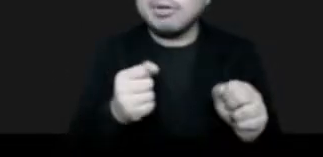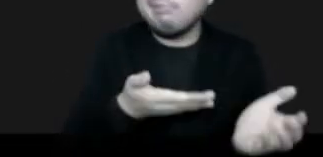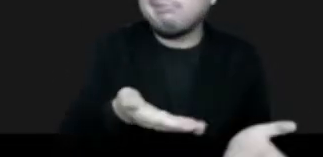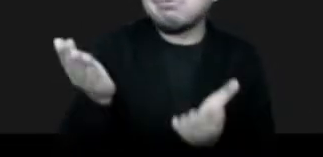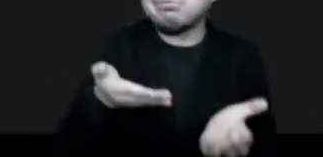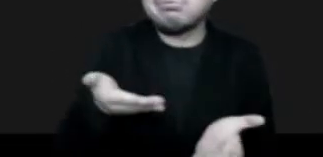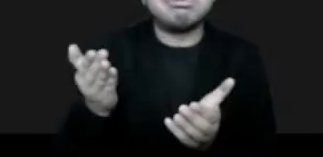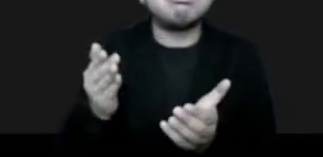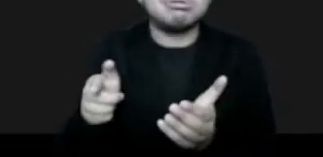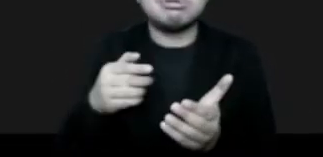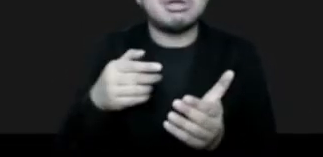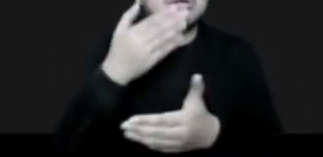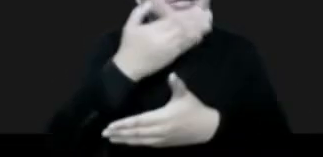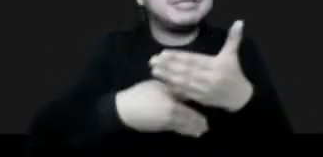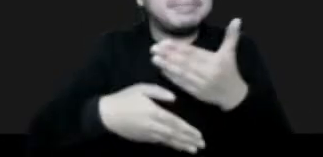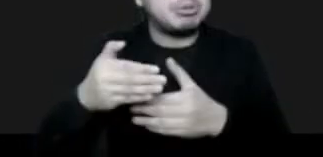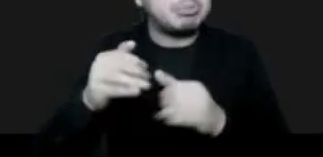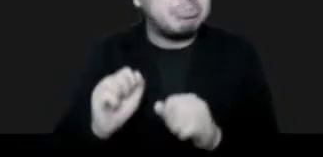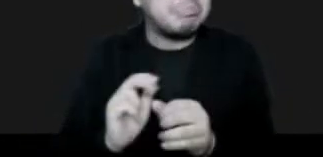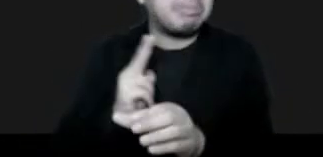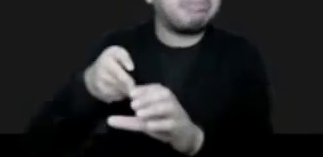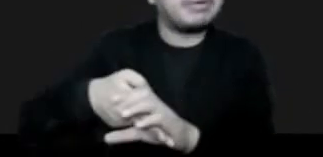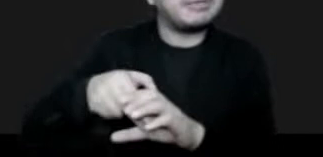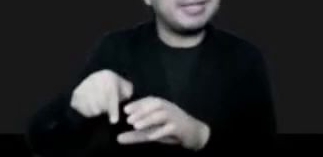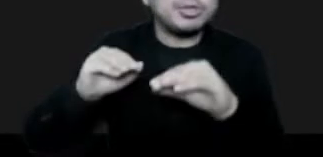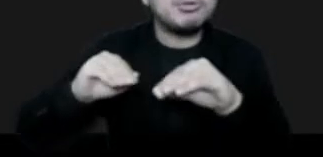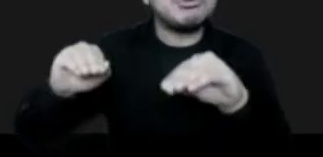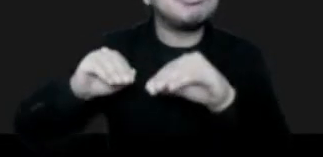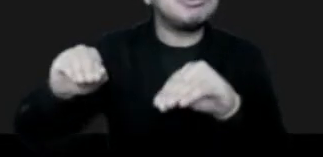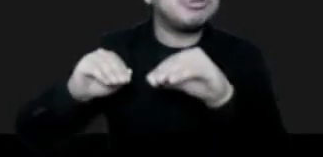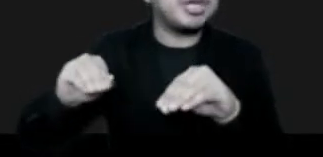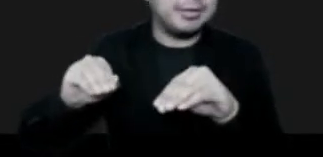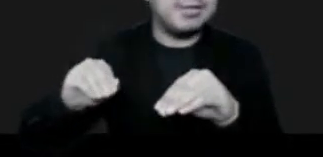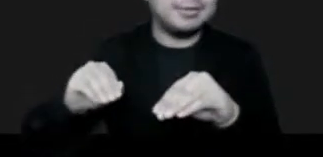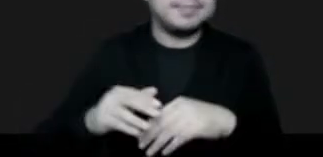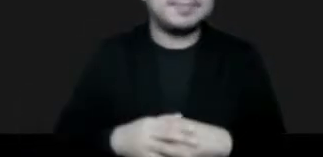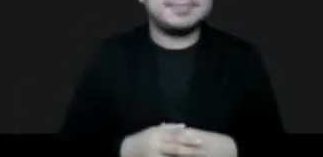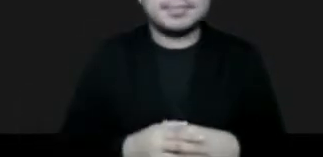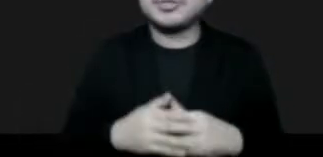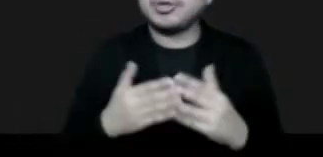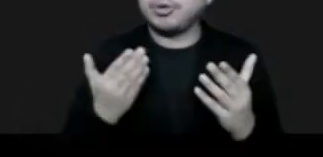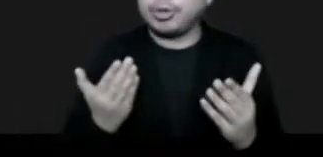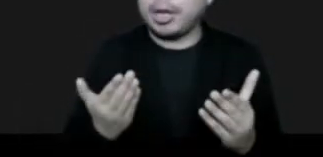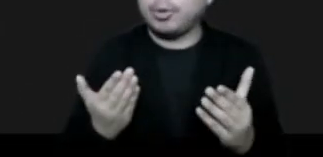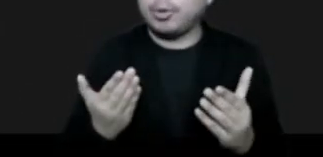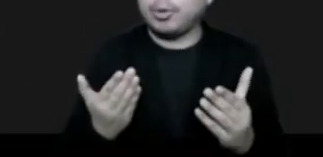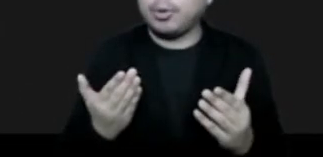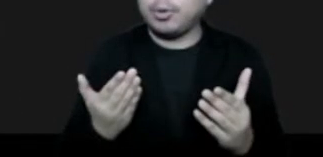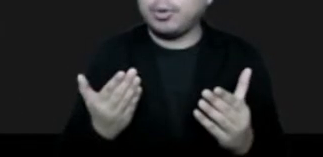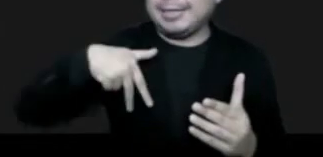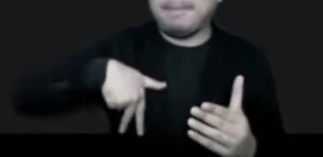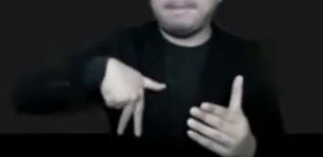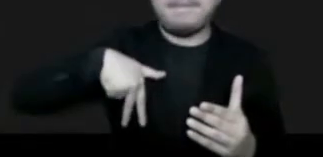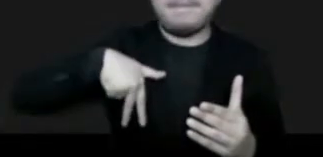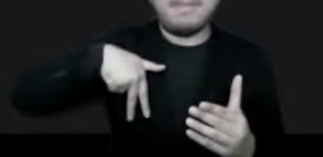disabilities. So we have tried to lead as the Department of Civil Protection in DRR,